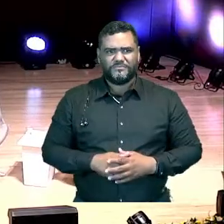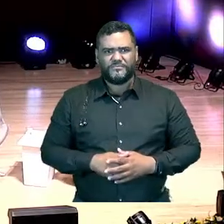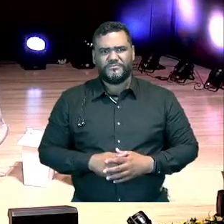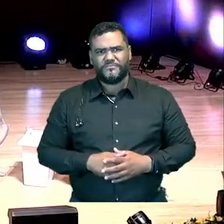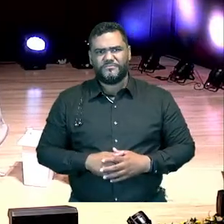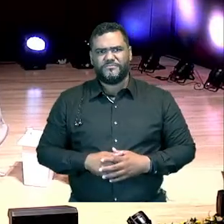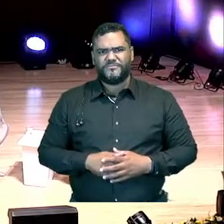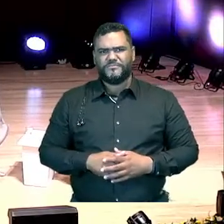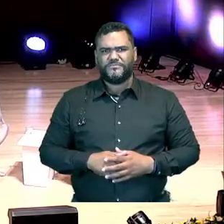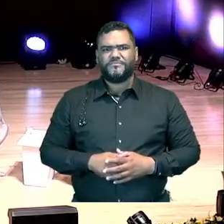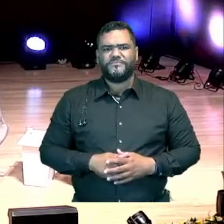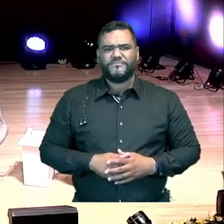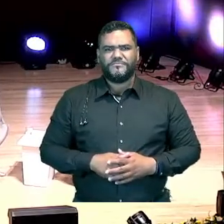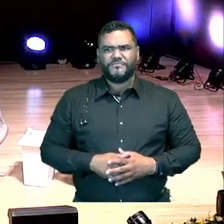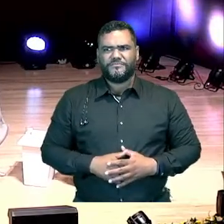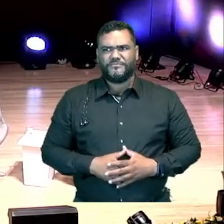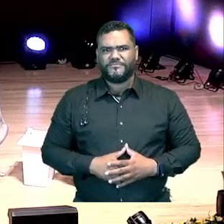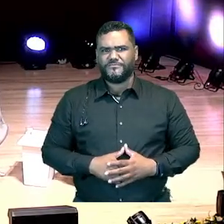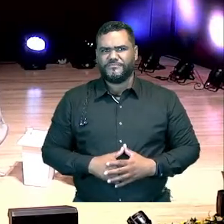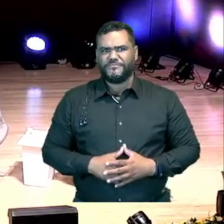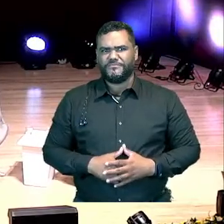I will speak Spanish,